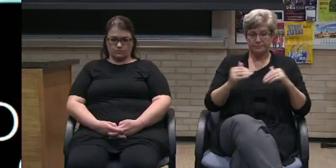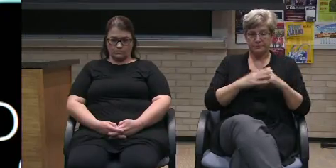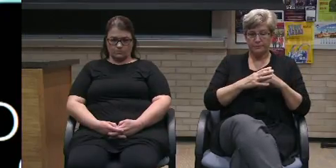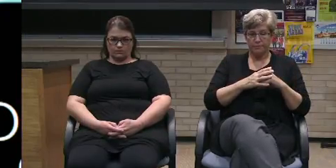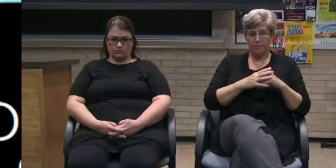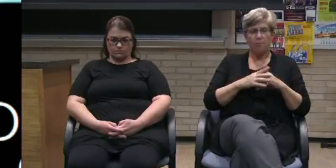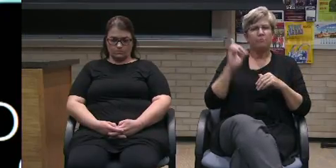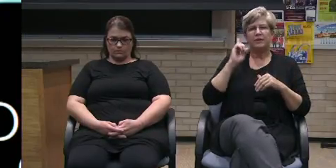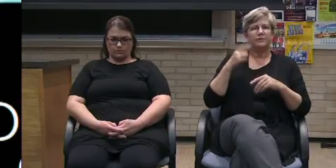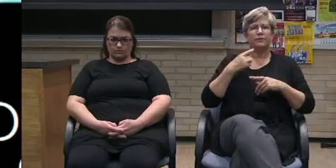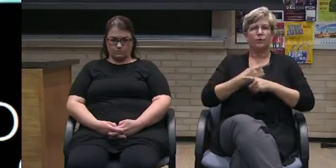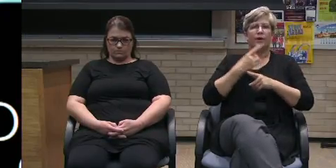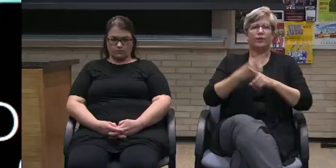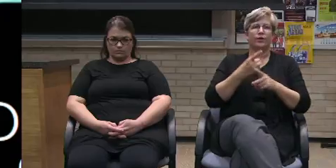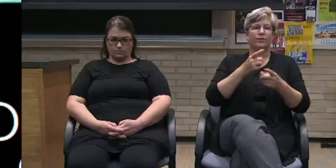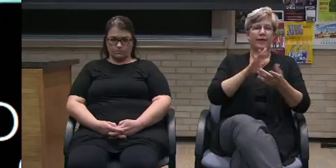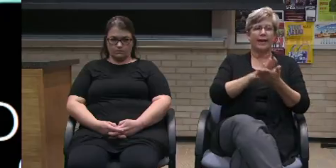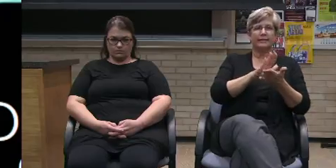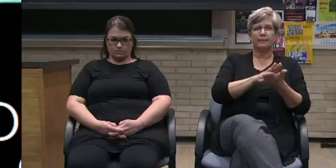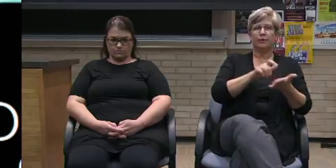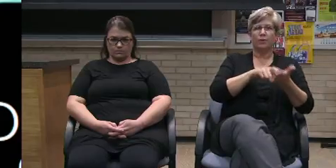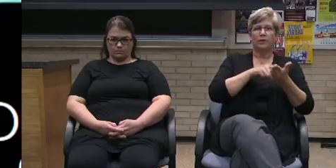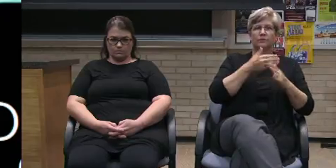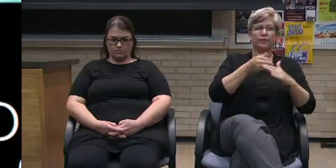accepts, deposits, enrollments, and yield percentage.